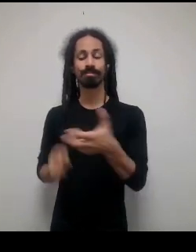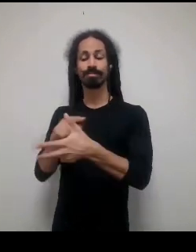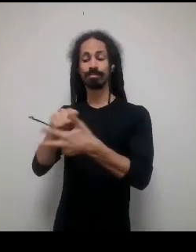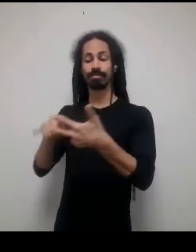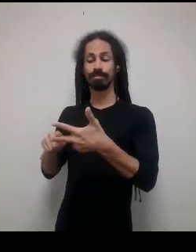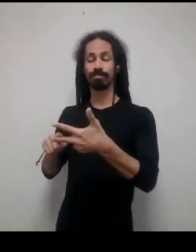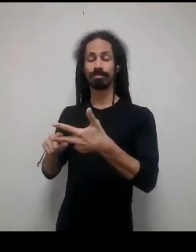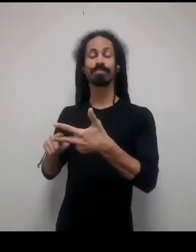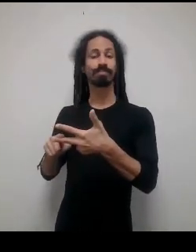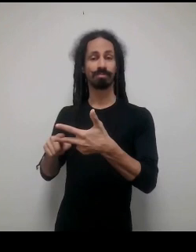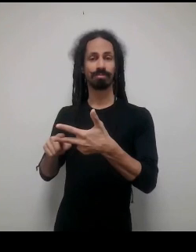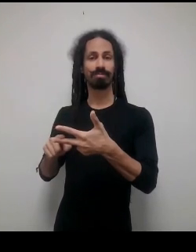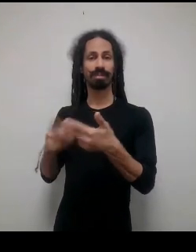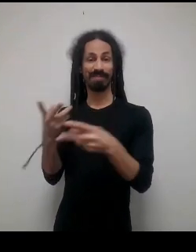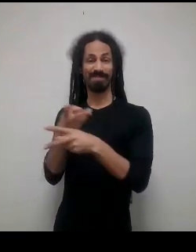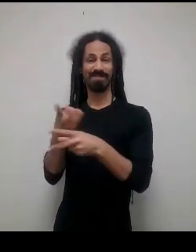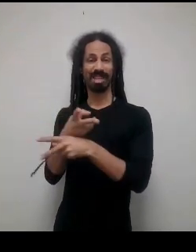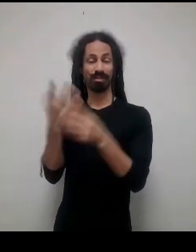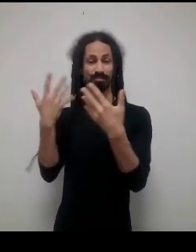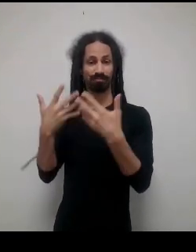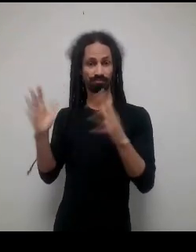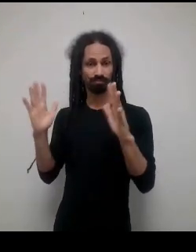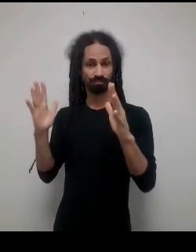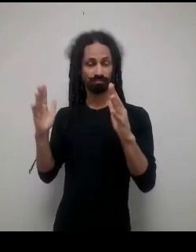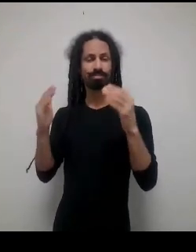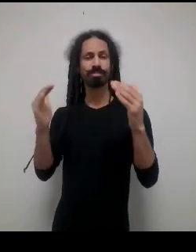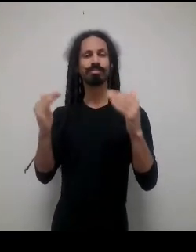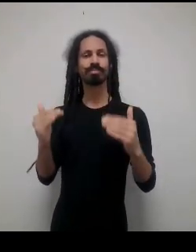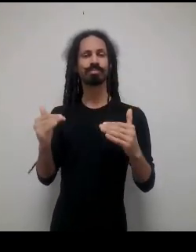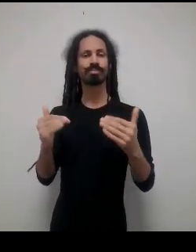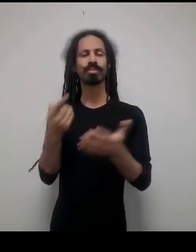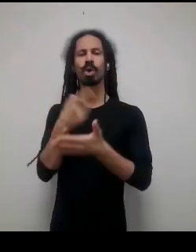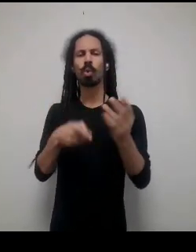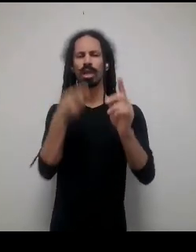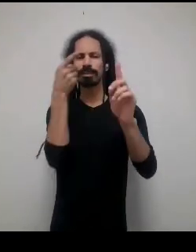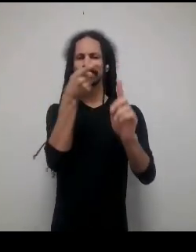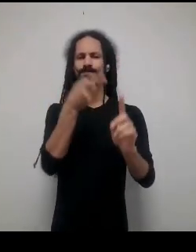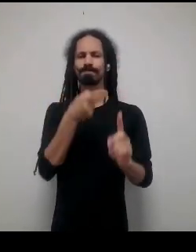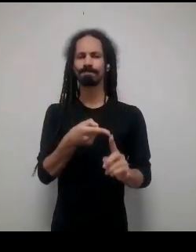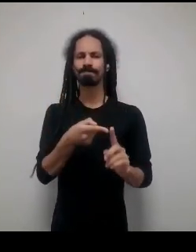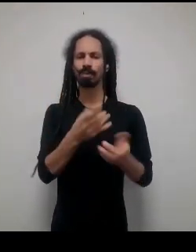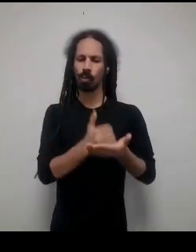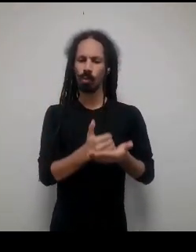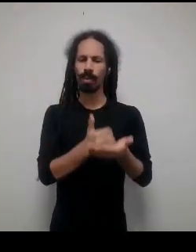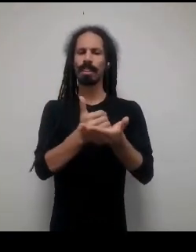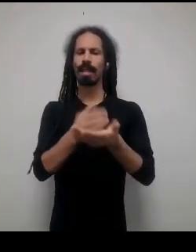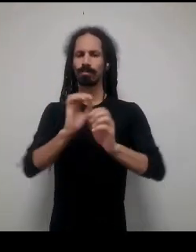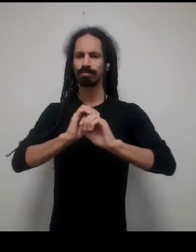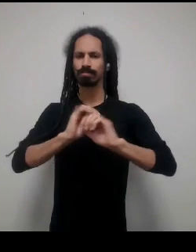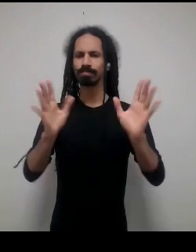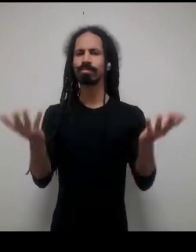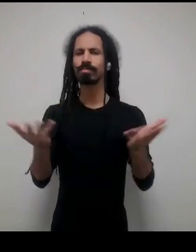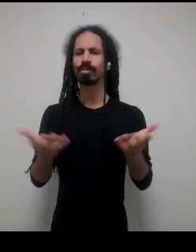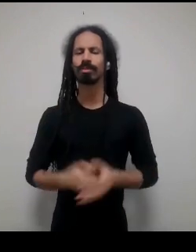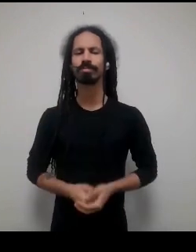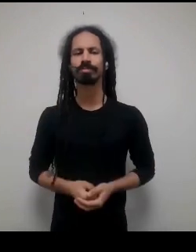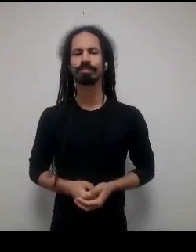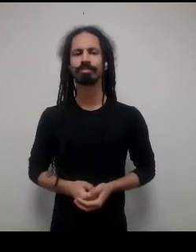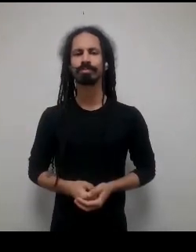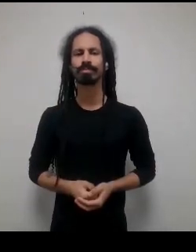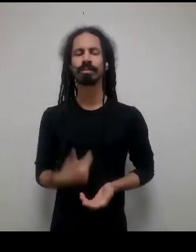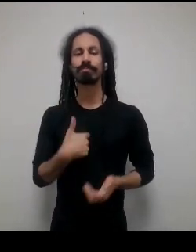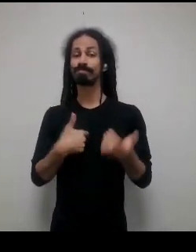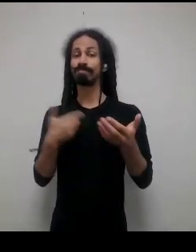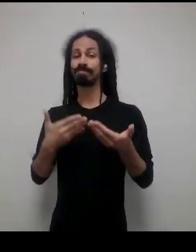objective, then you want to ask what main points will help you achieve your objective. Now, I would suggest to try to aim for 3